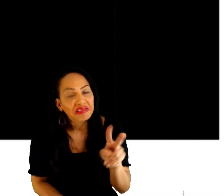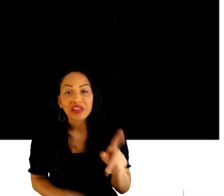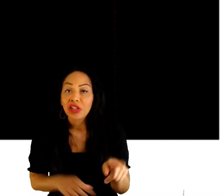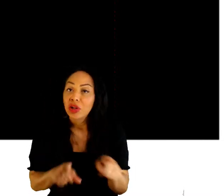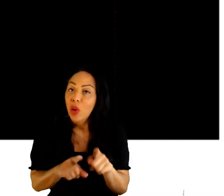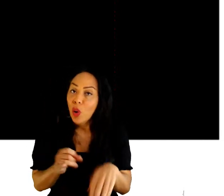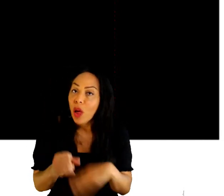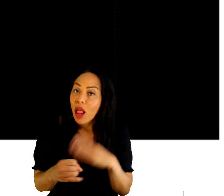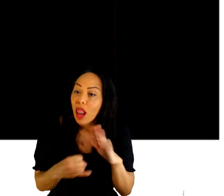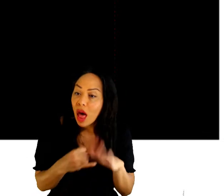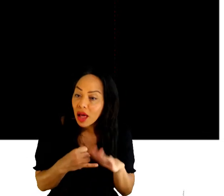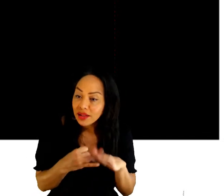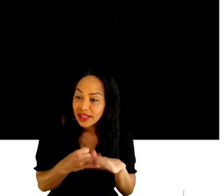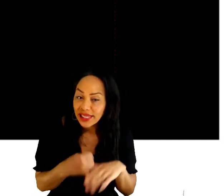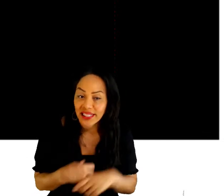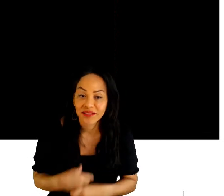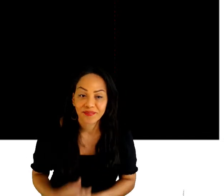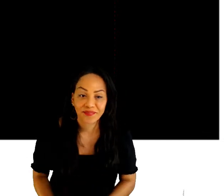We